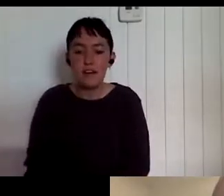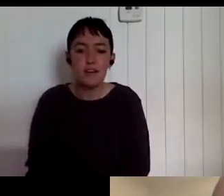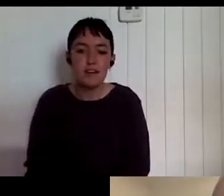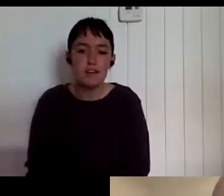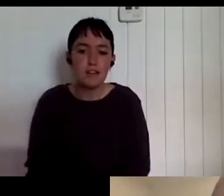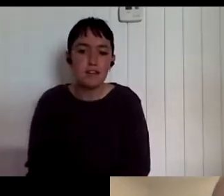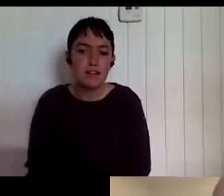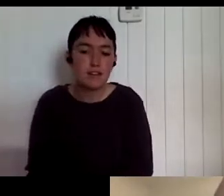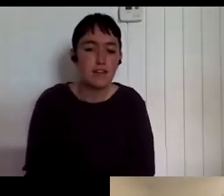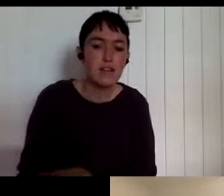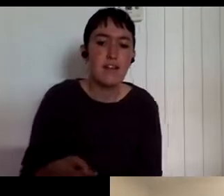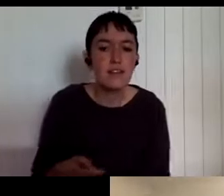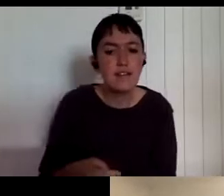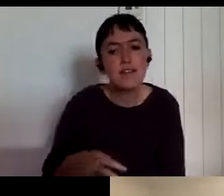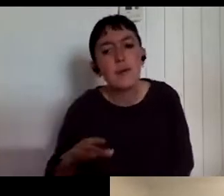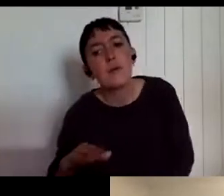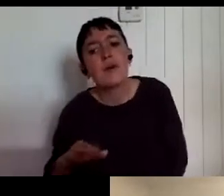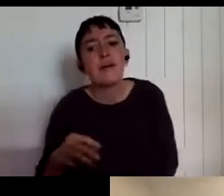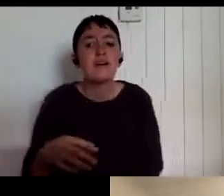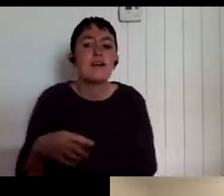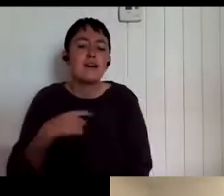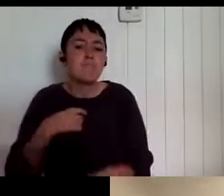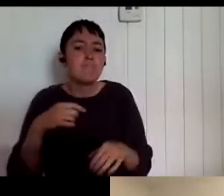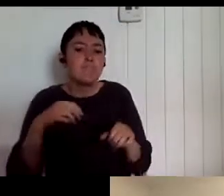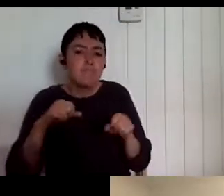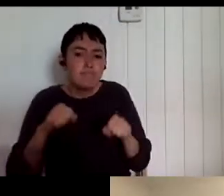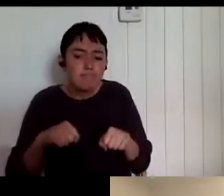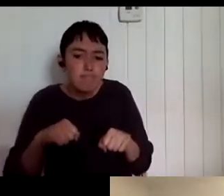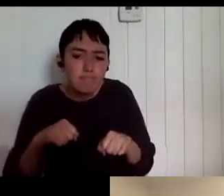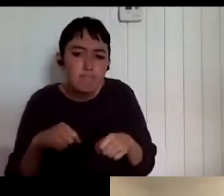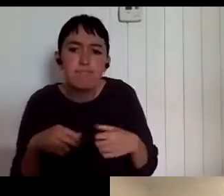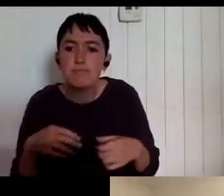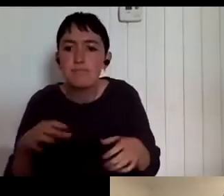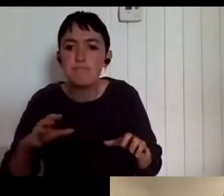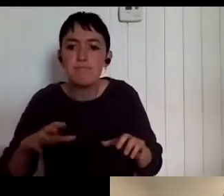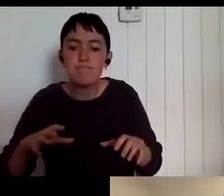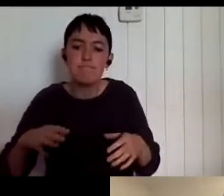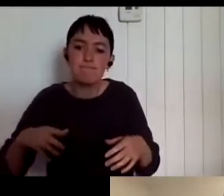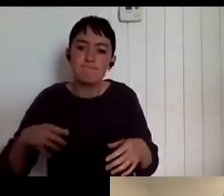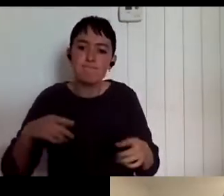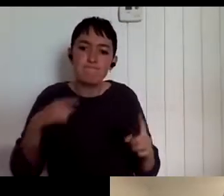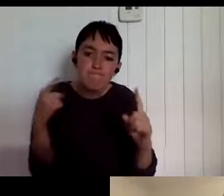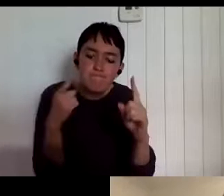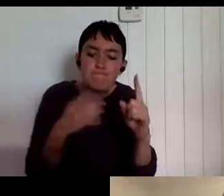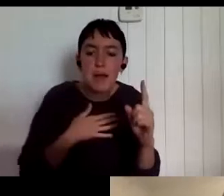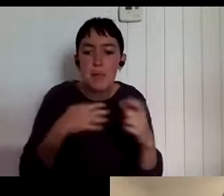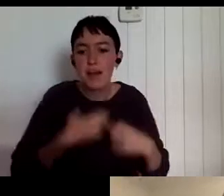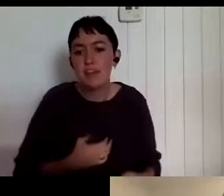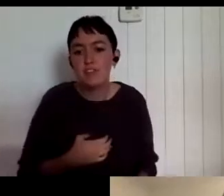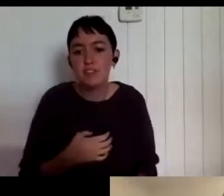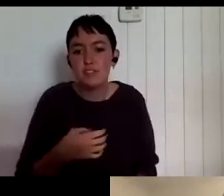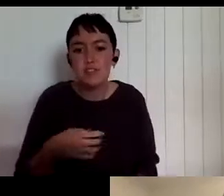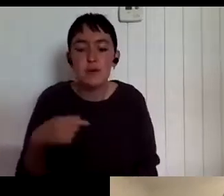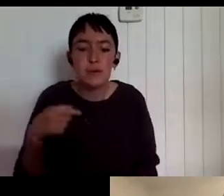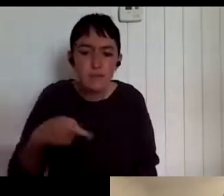get to meet. And it's really cool to see how everyone is passionate about what they want to do, right? So here, you're kind of in the atmosphere where everyone's doing a whole different